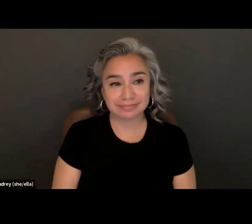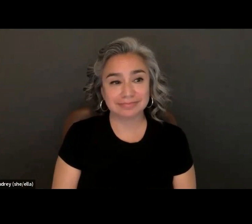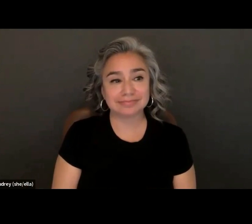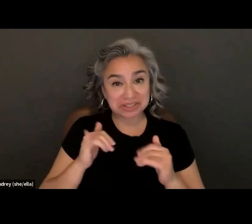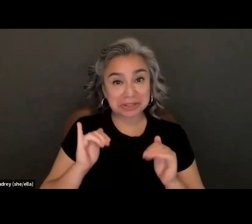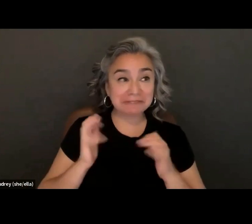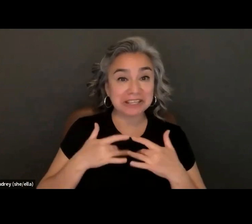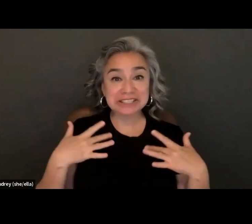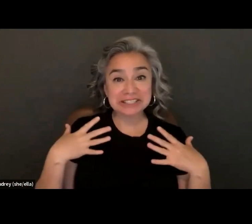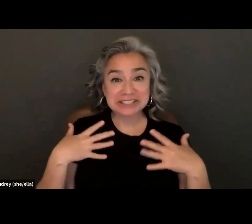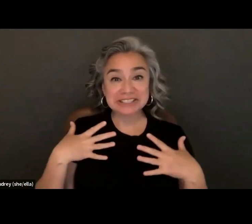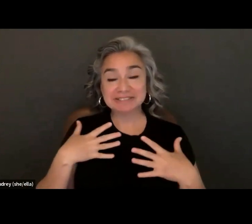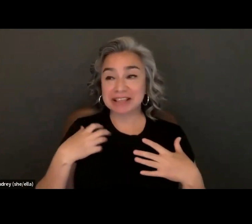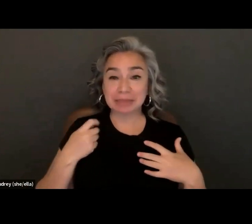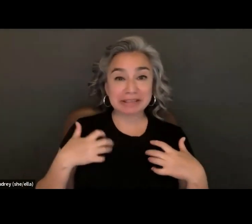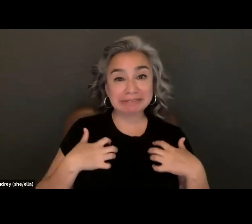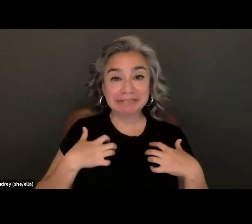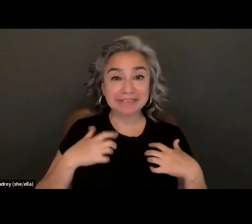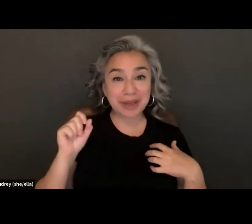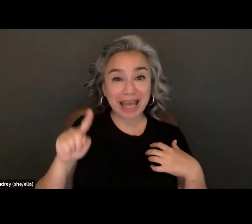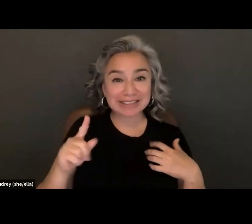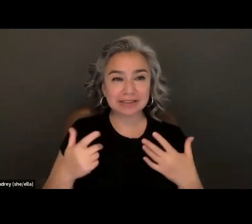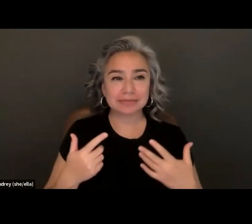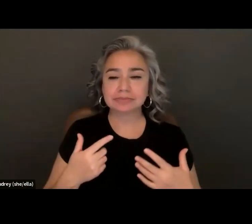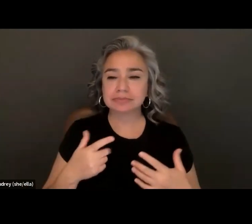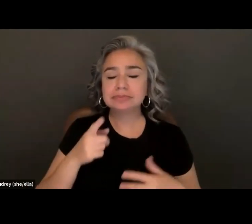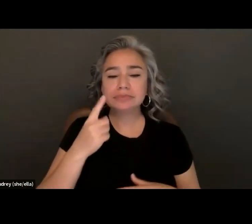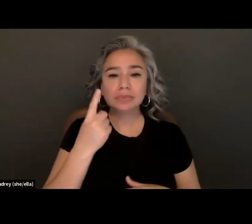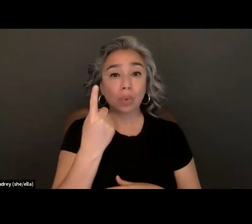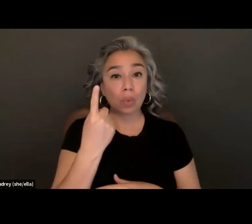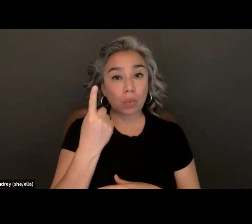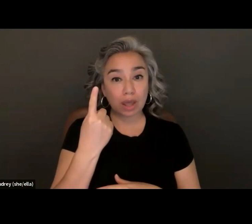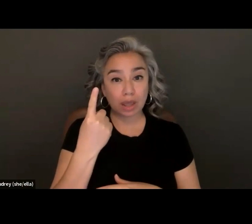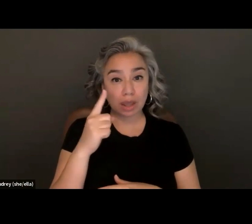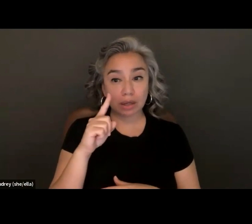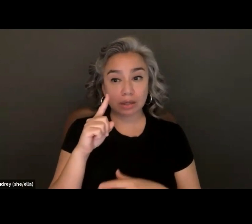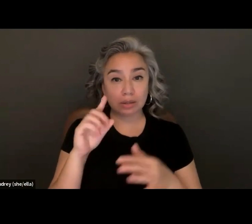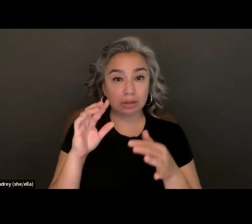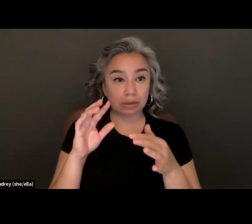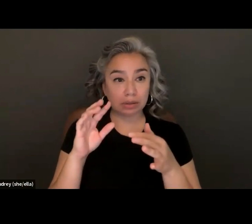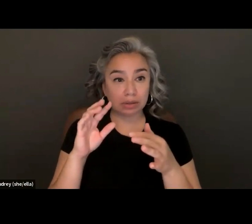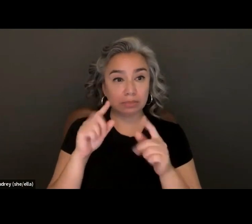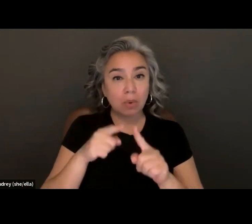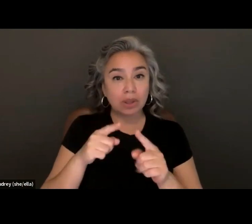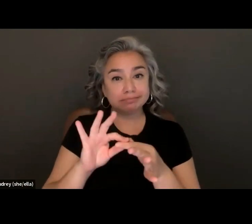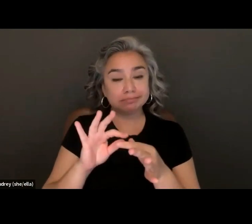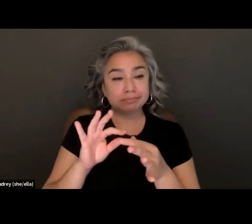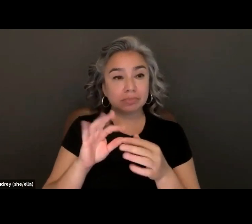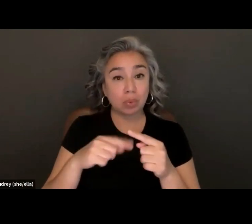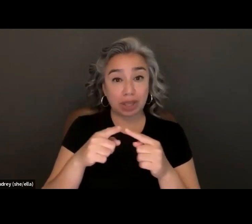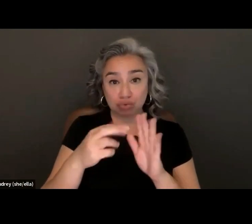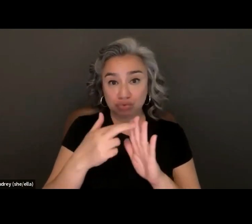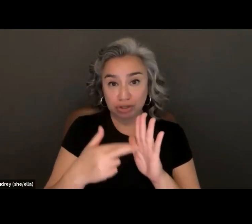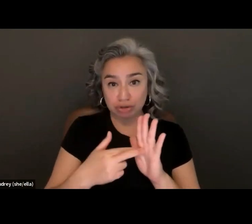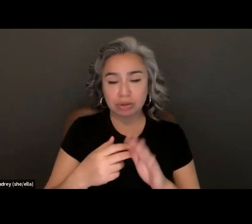a question, let me address a question that was, or a point that was submitted when you registered. Somebody said that